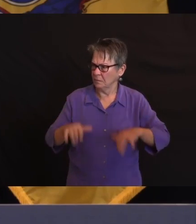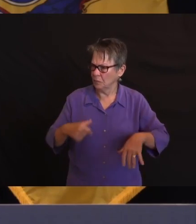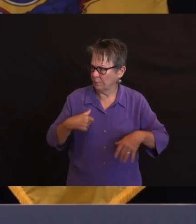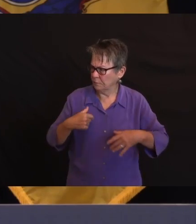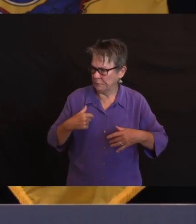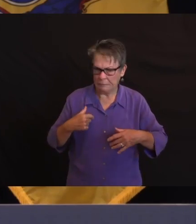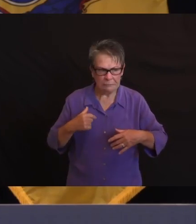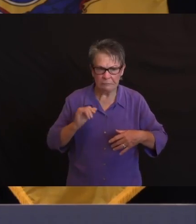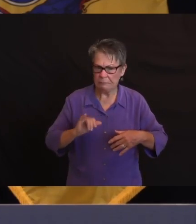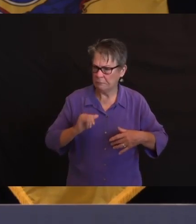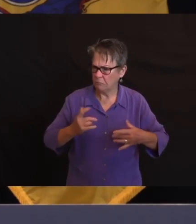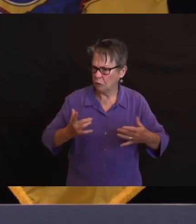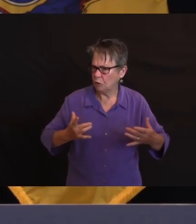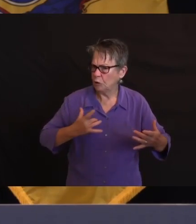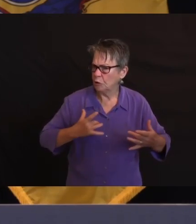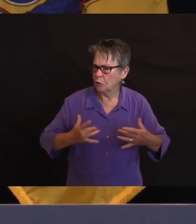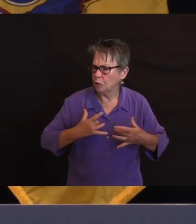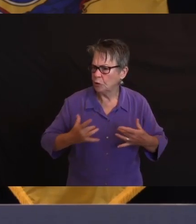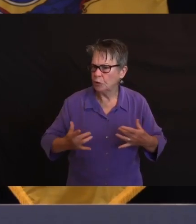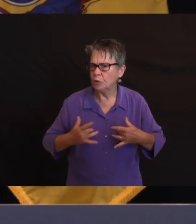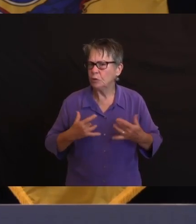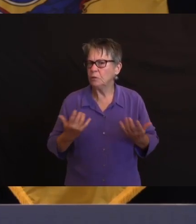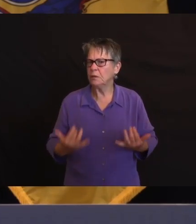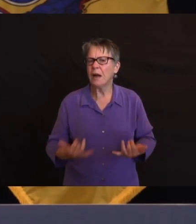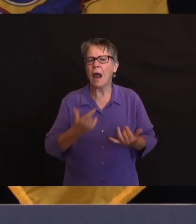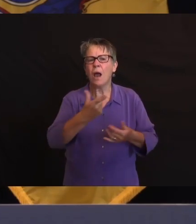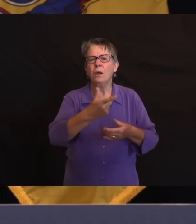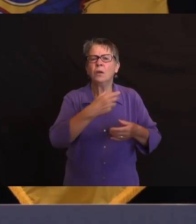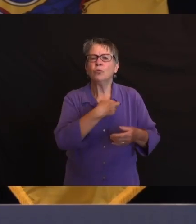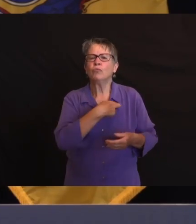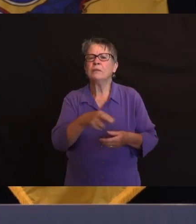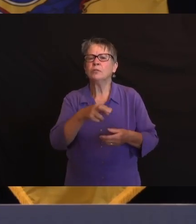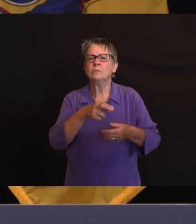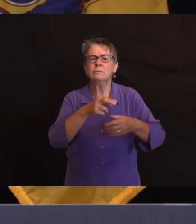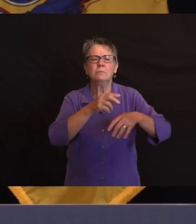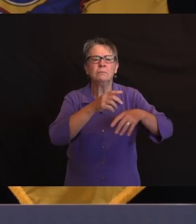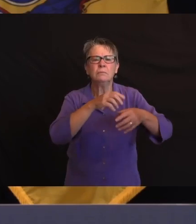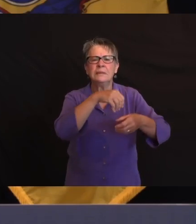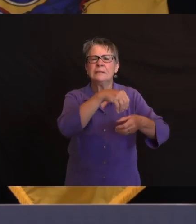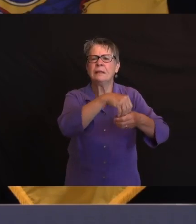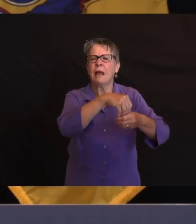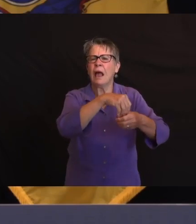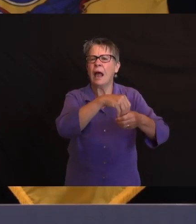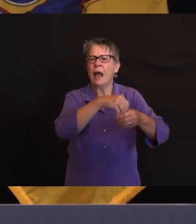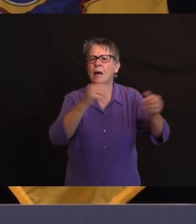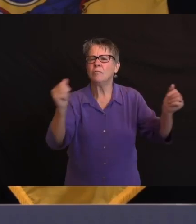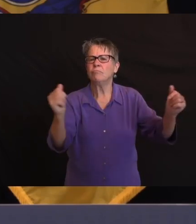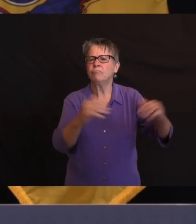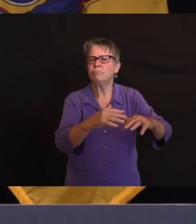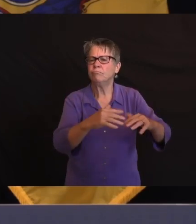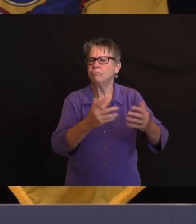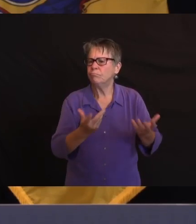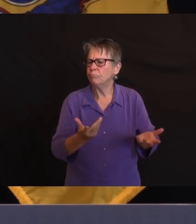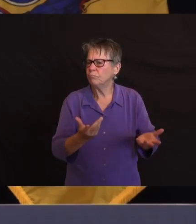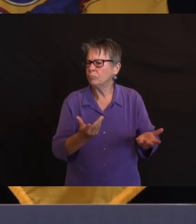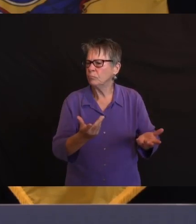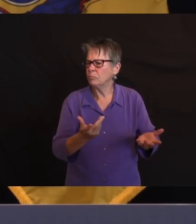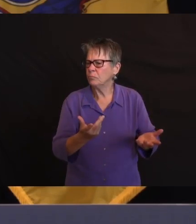maybe revisiting, or is it possible we need to revisit the number of people that are allowed inside to get together? Yep. Thank